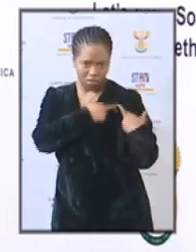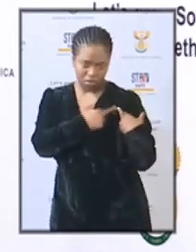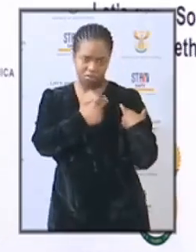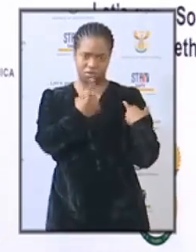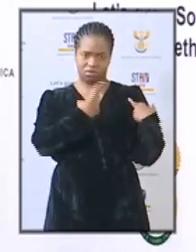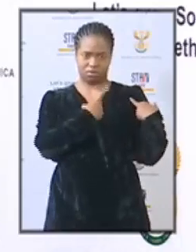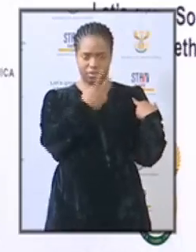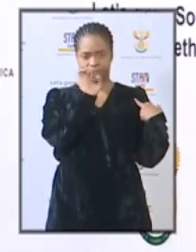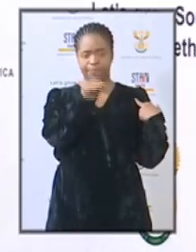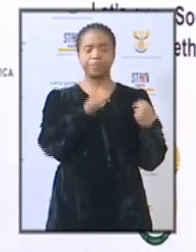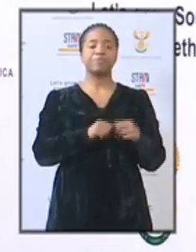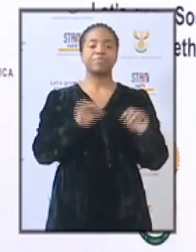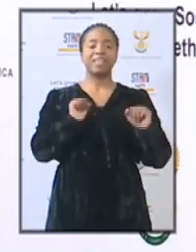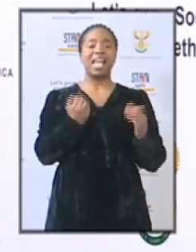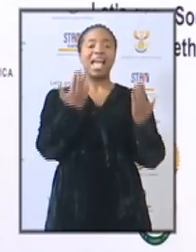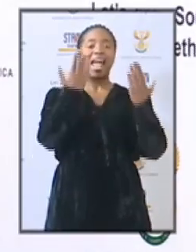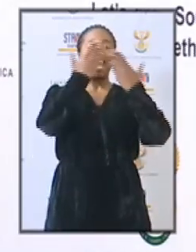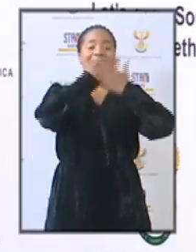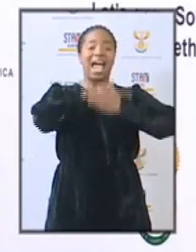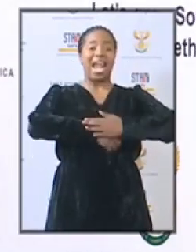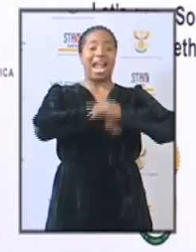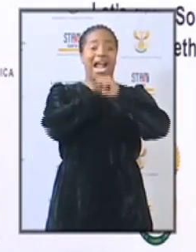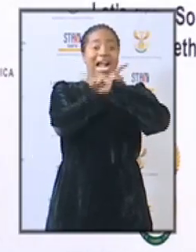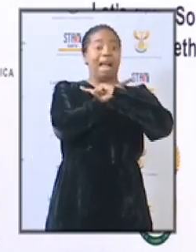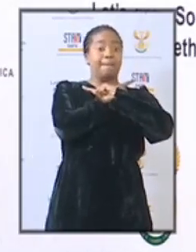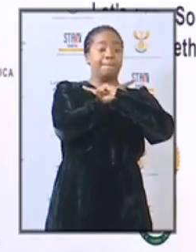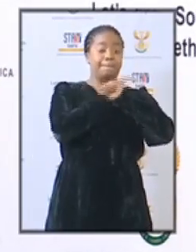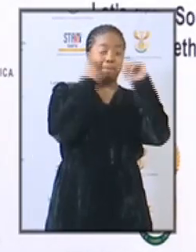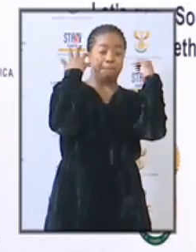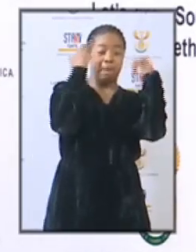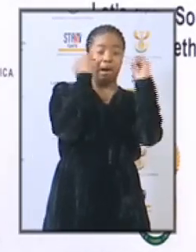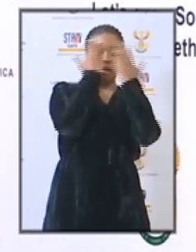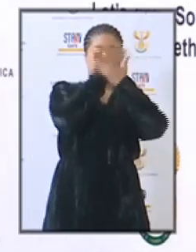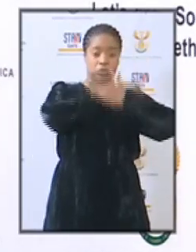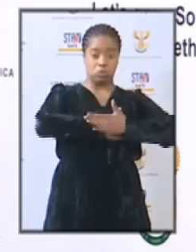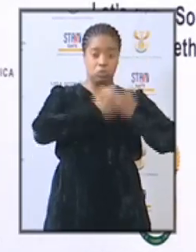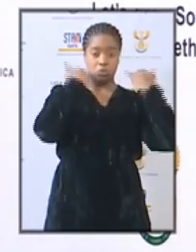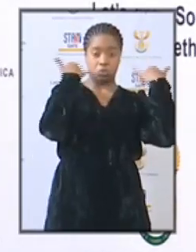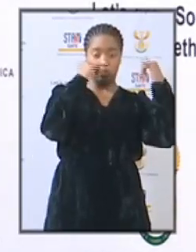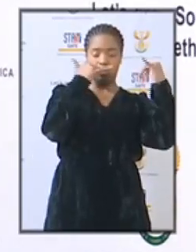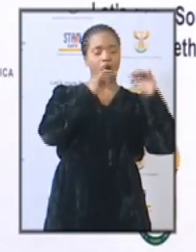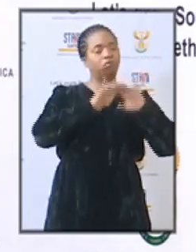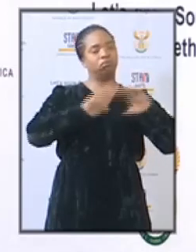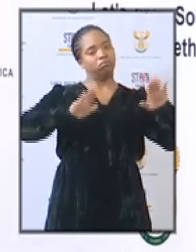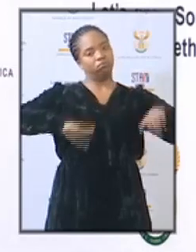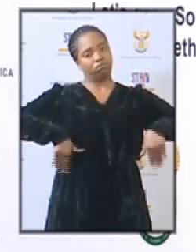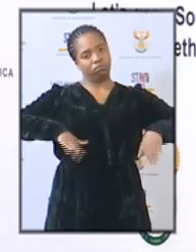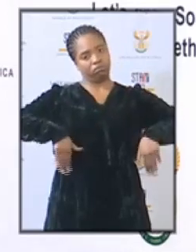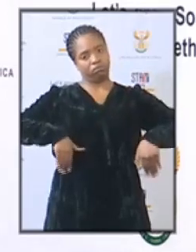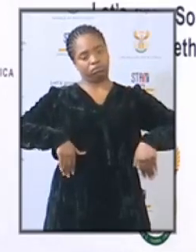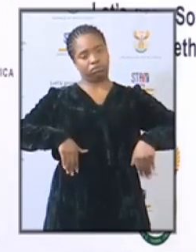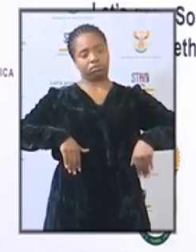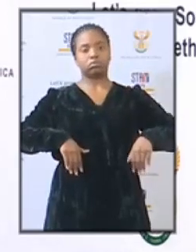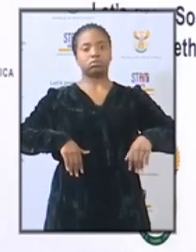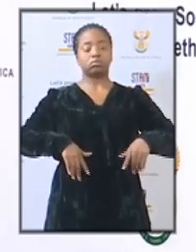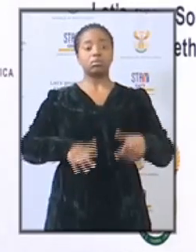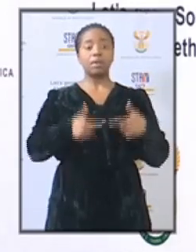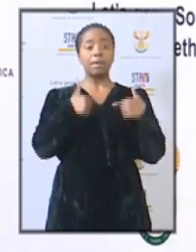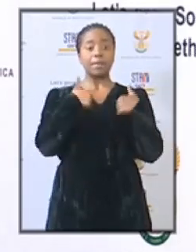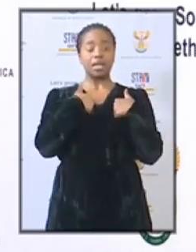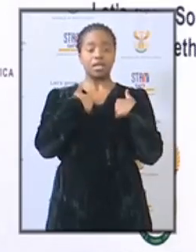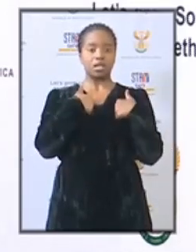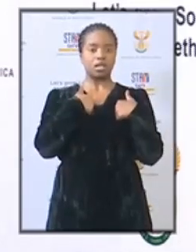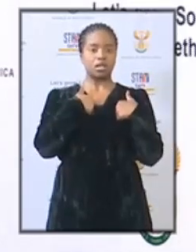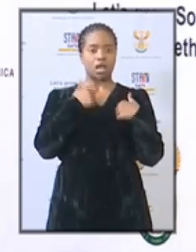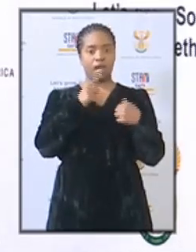The issue of nightclubs, yes, are not allowed currently in terms of the regulations. I do not, as a Minister of Tourism, have